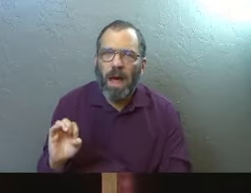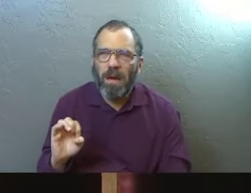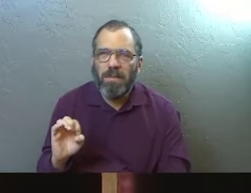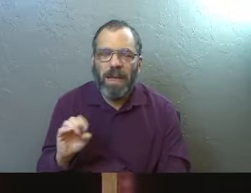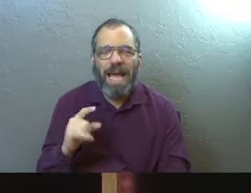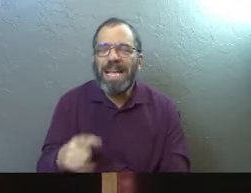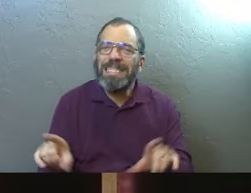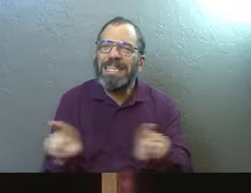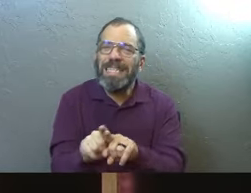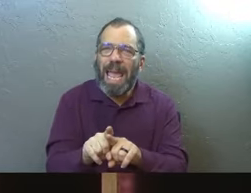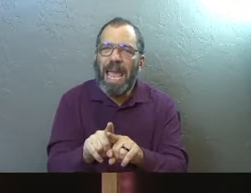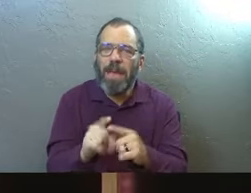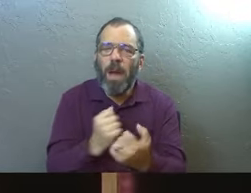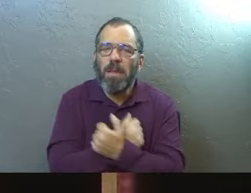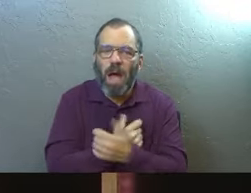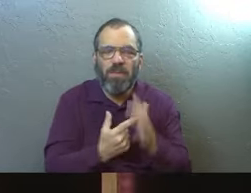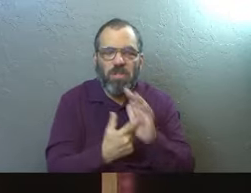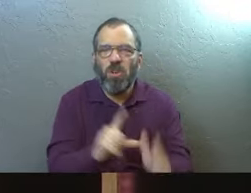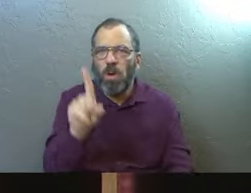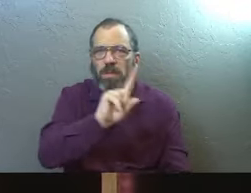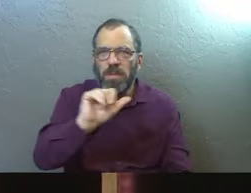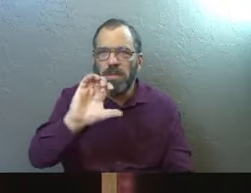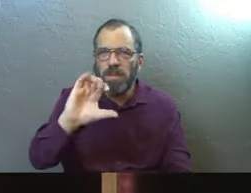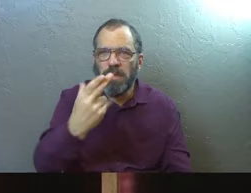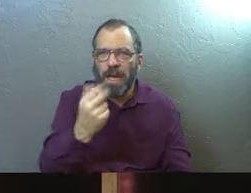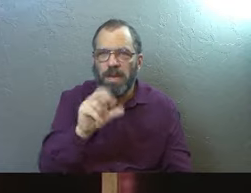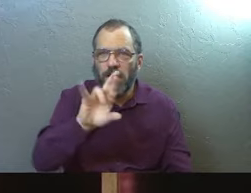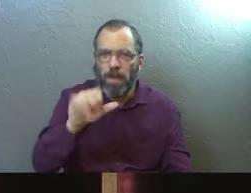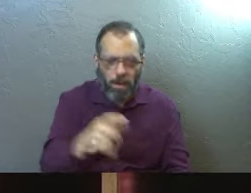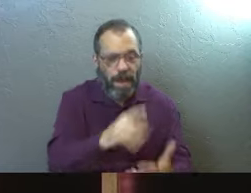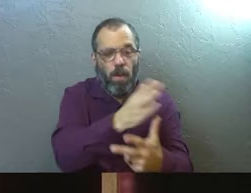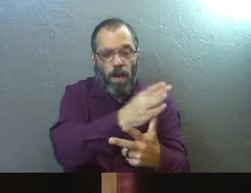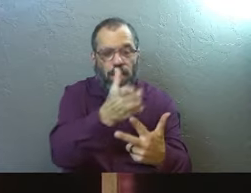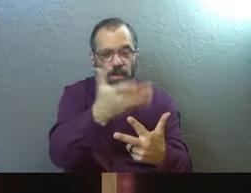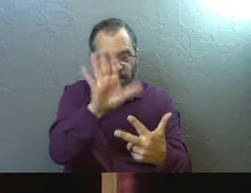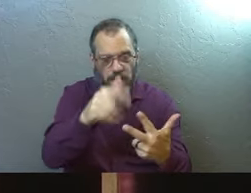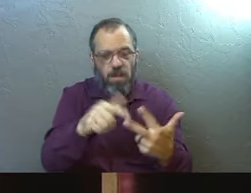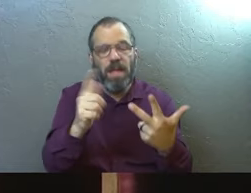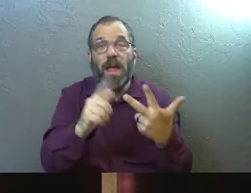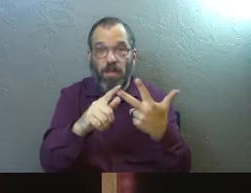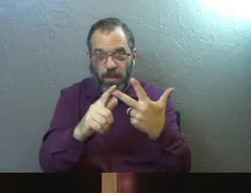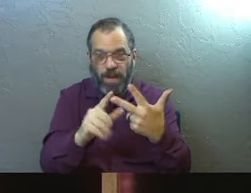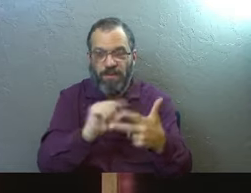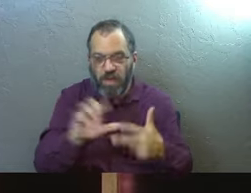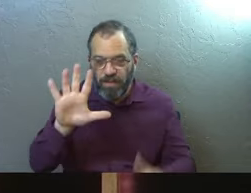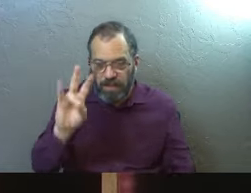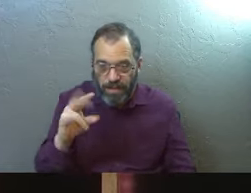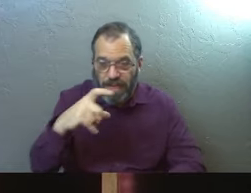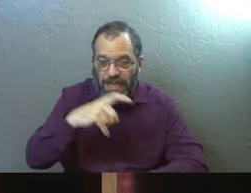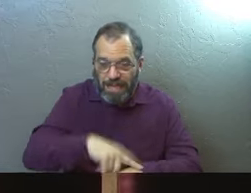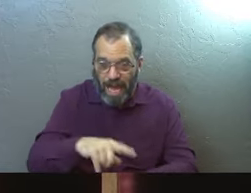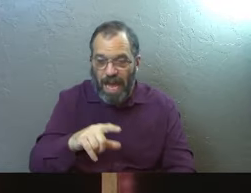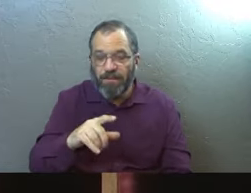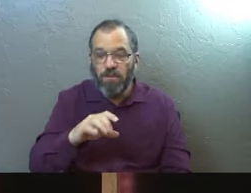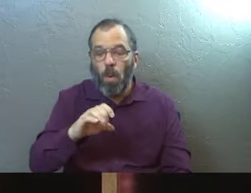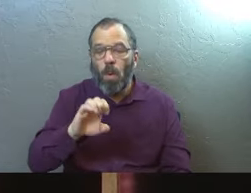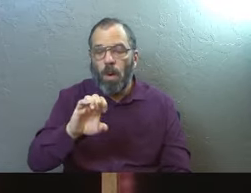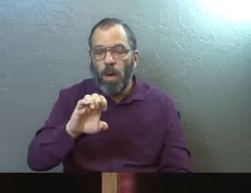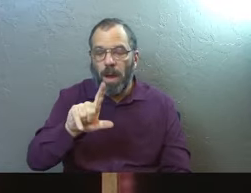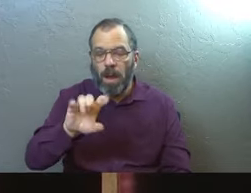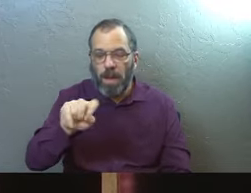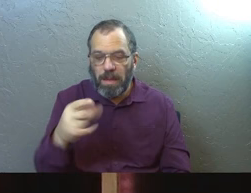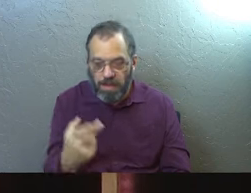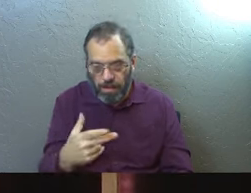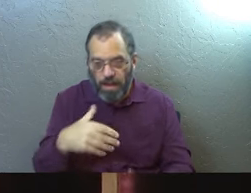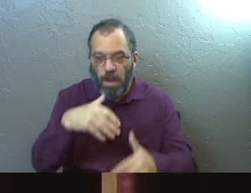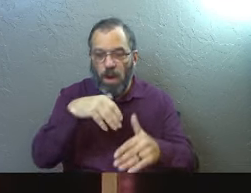to Zechariah here. The same exact kind of love. So scene 3, verse 57. When it was time for Elizabeth's baby to be